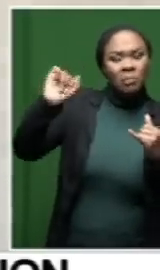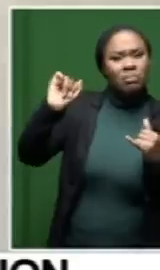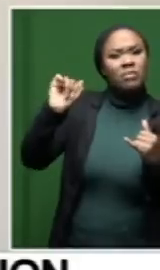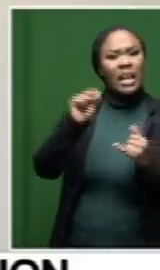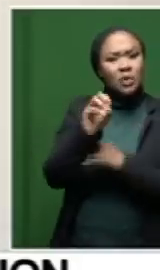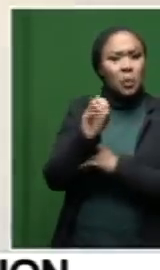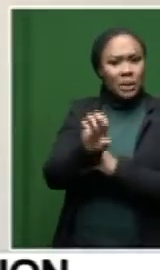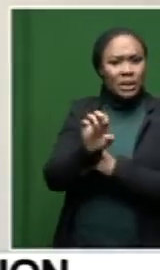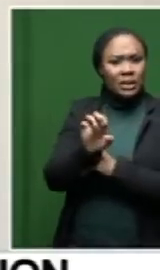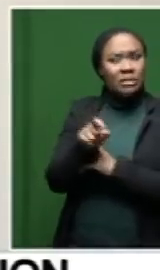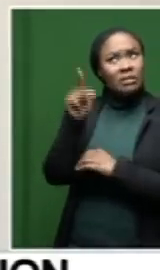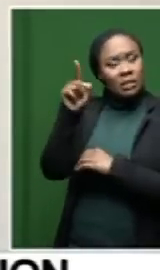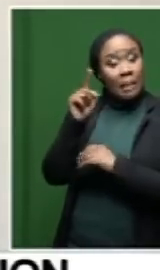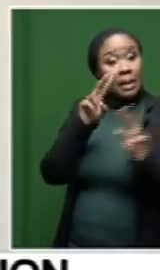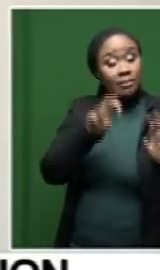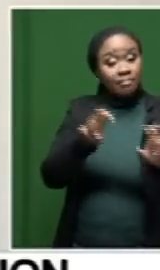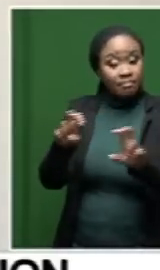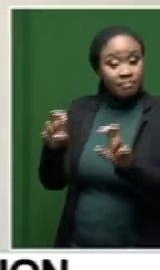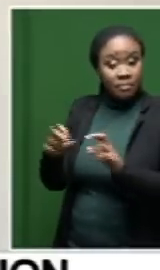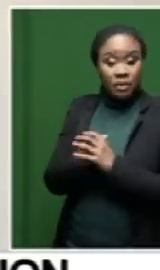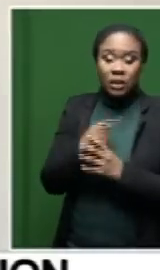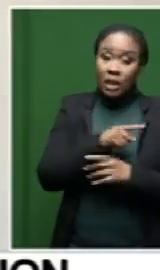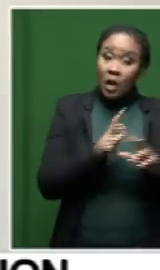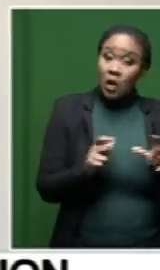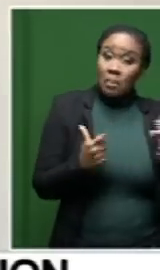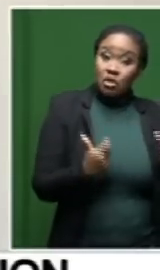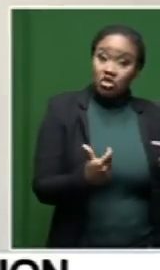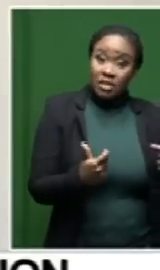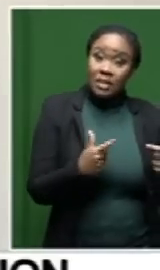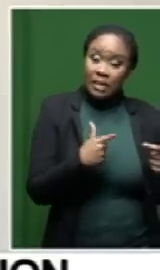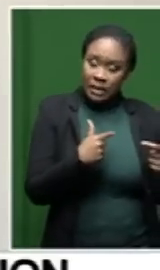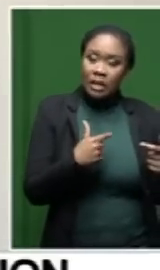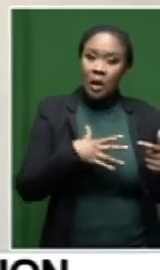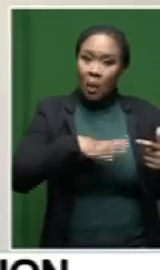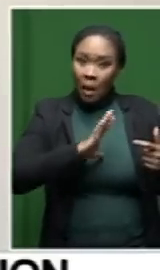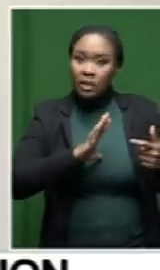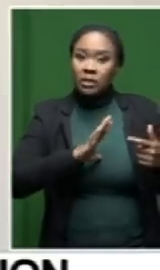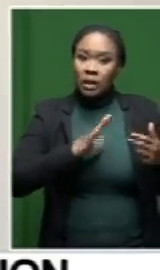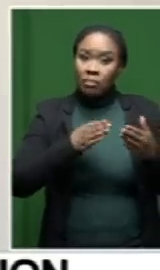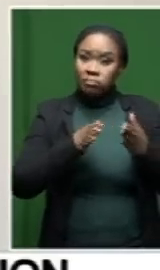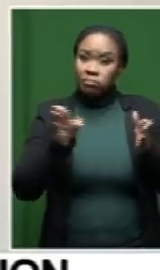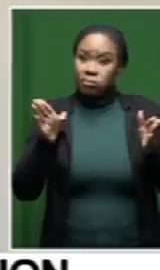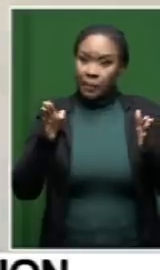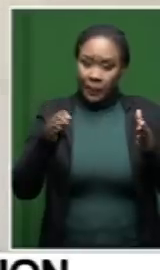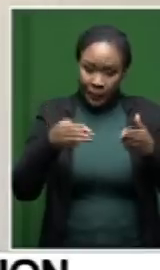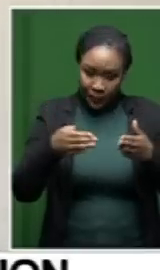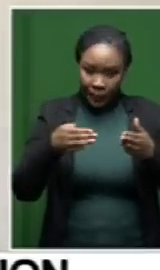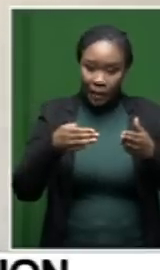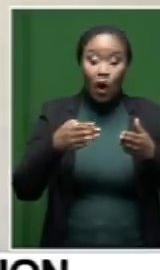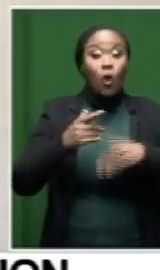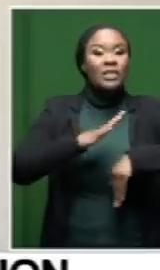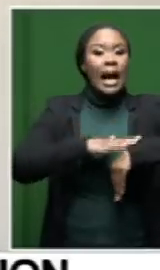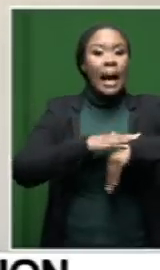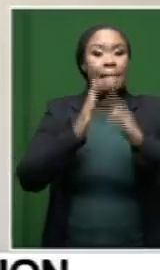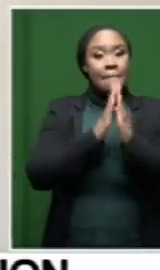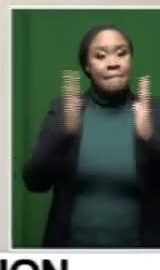onset, unless the commission itself attempted to narrow down the scope in time and in subject of